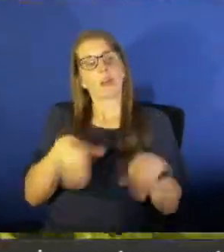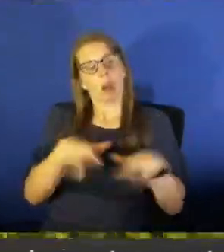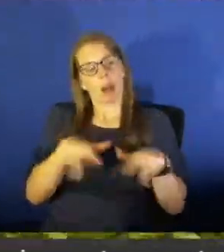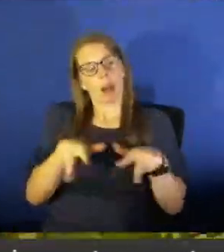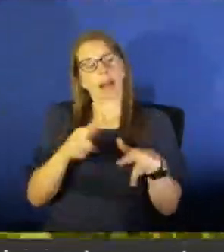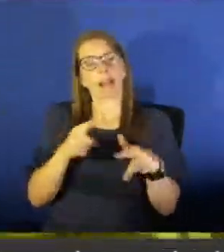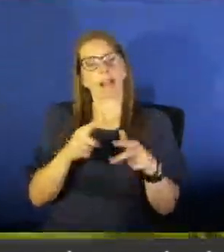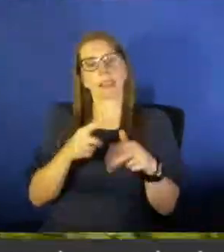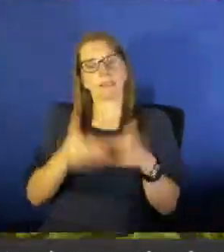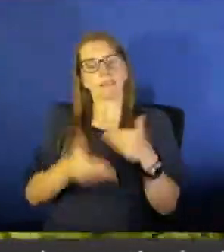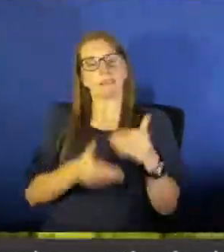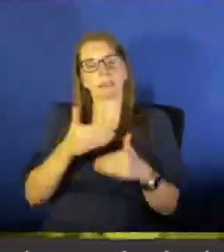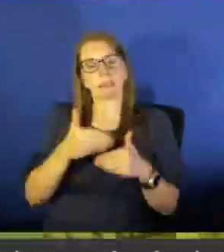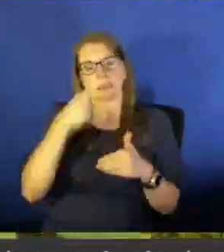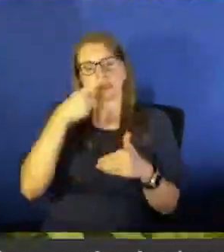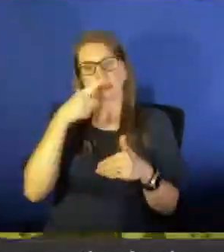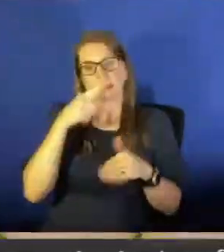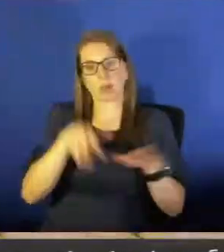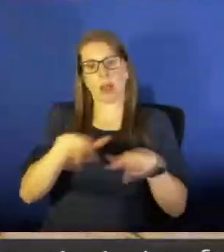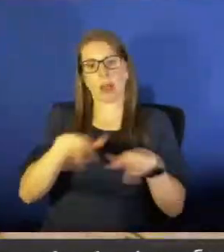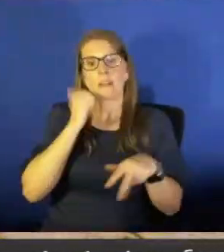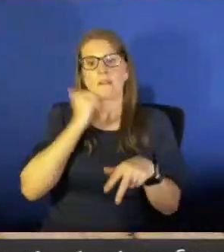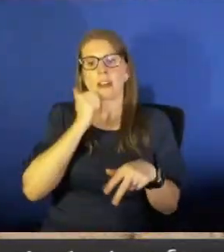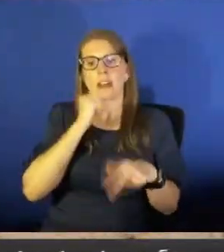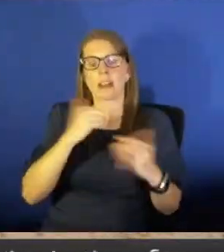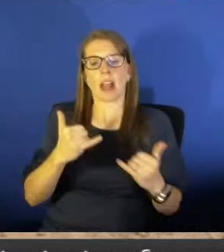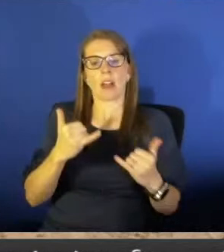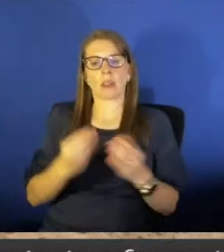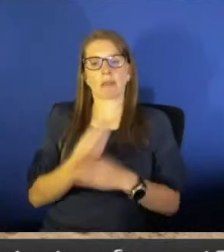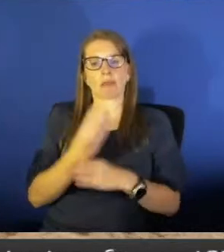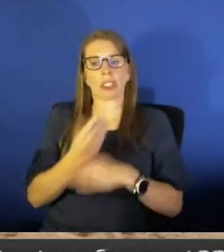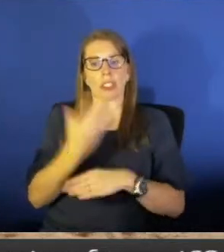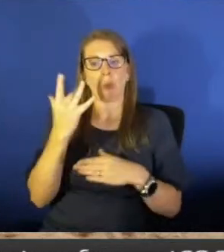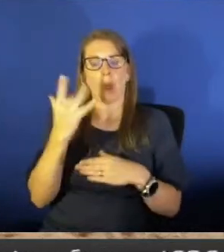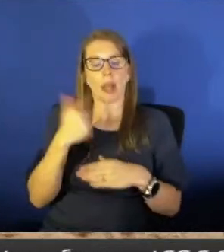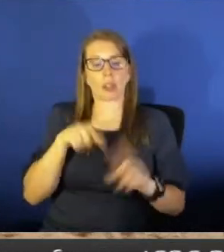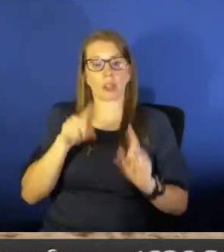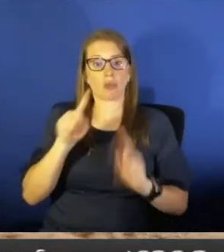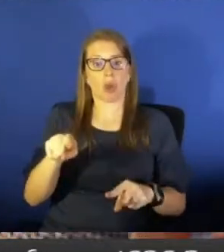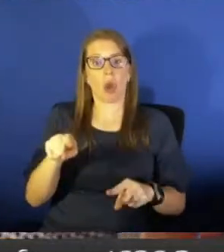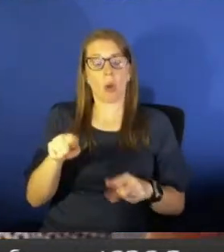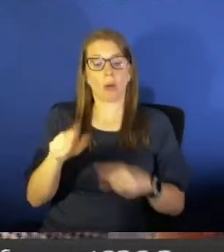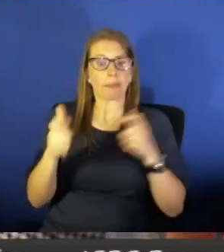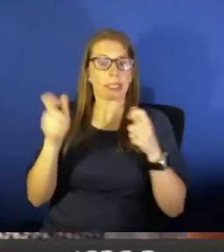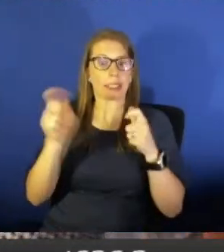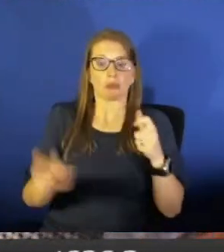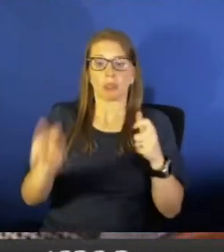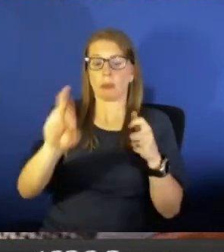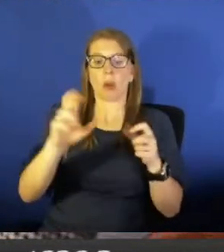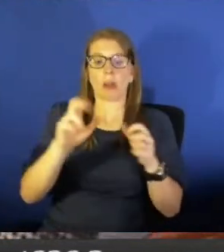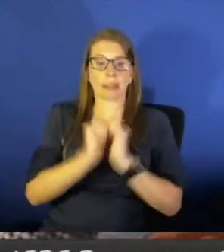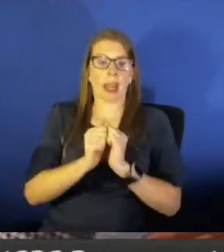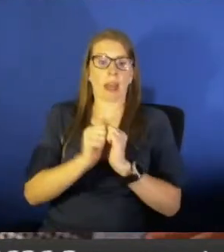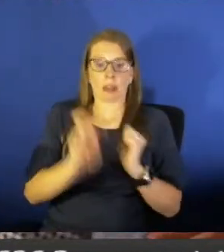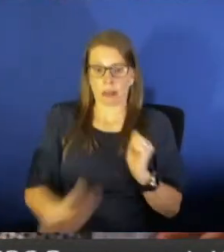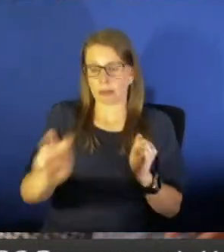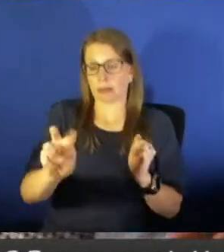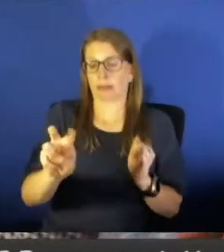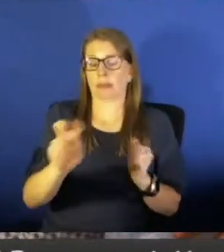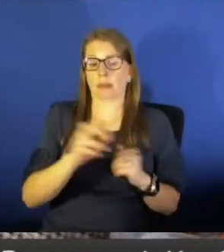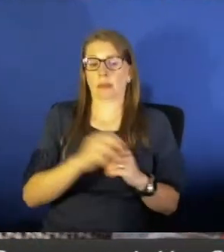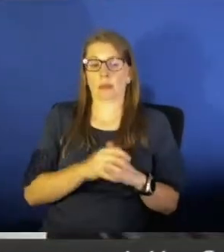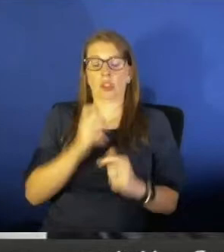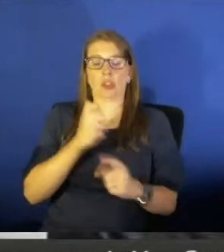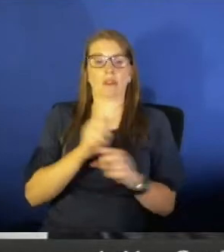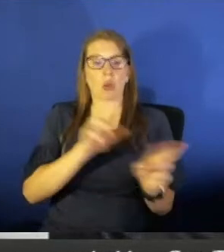Can we walk every day now that it's spring, so that when you go on this big trip, or when we go together on this big trip, you're ready to